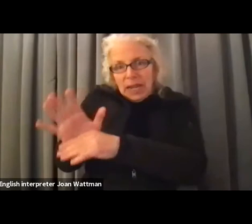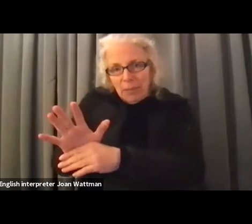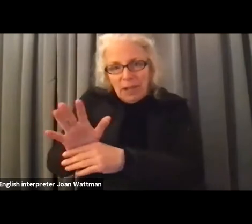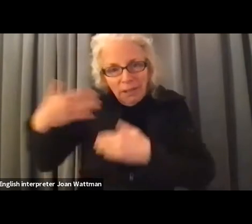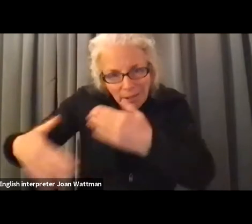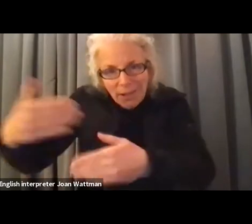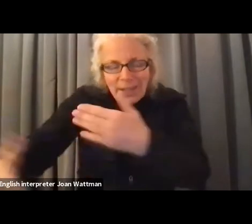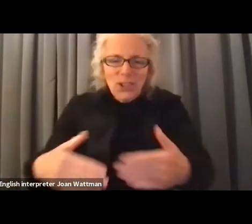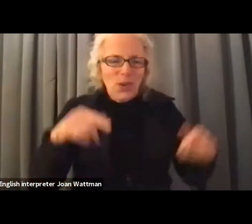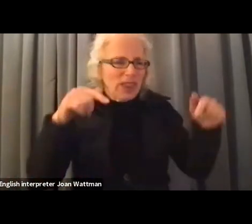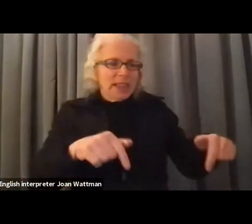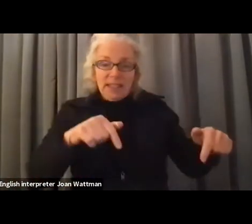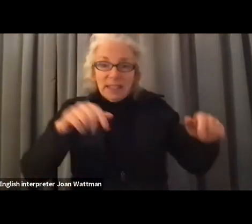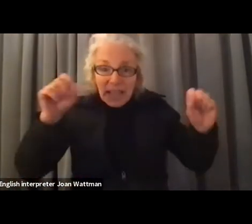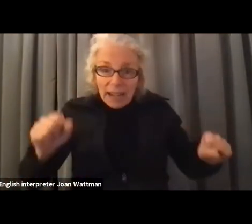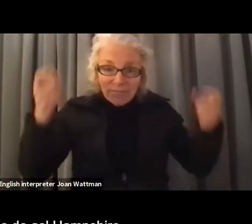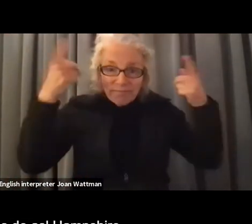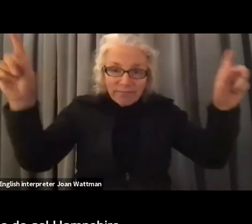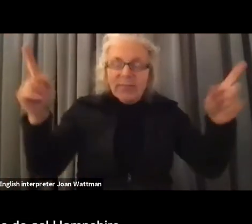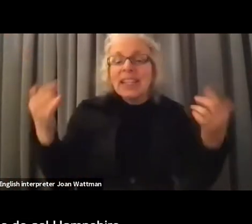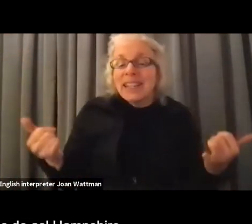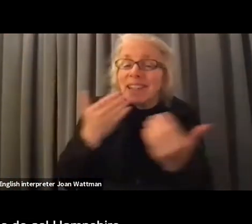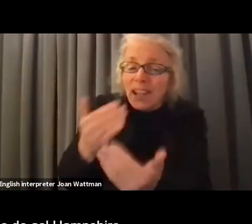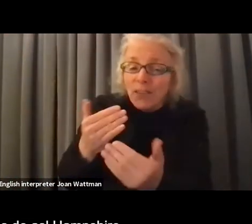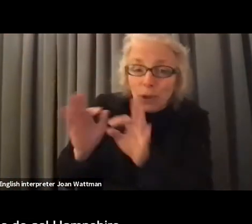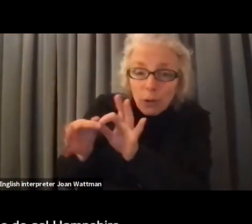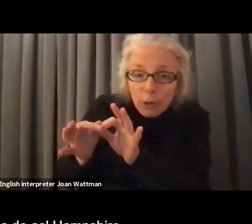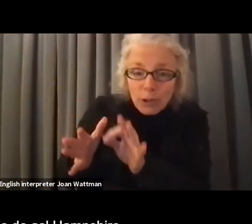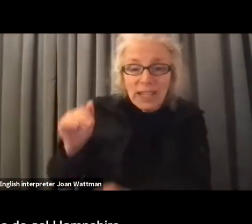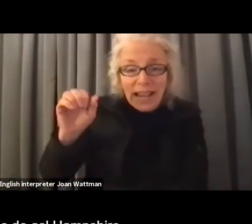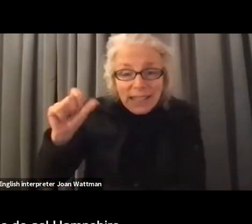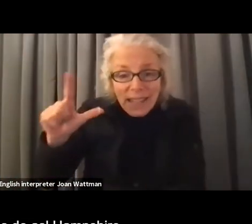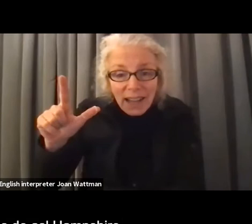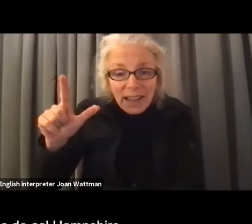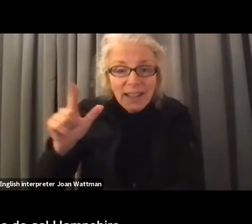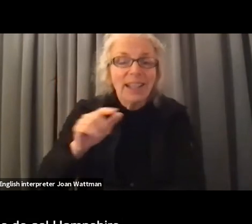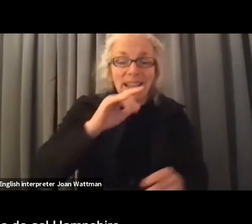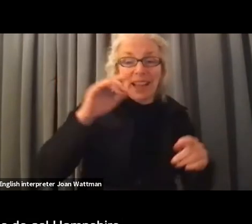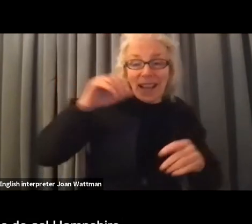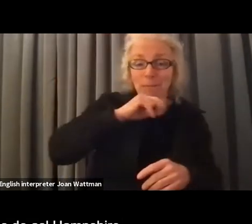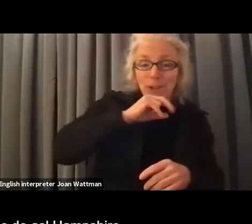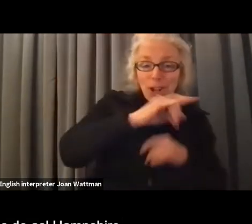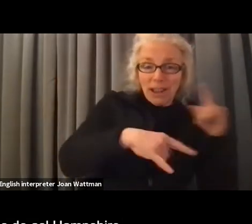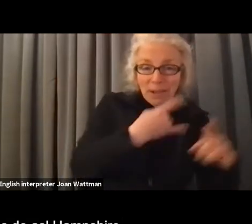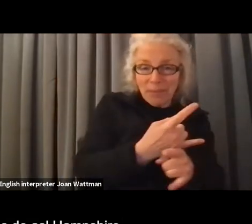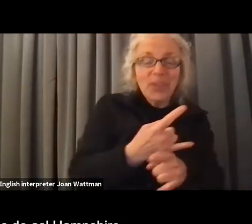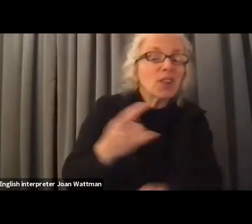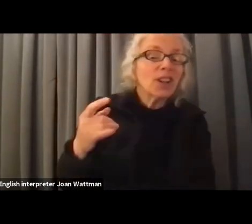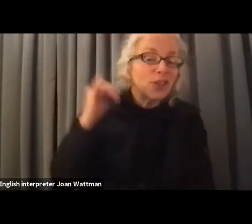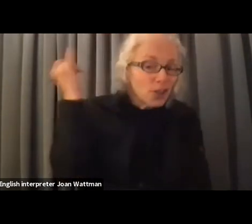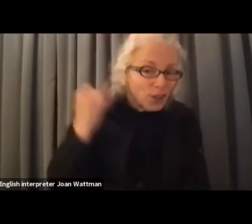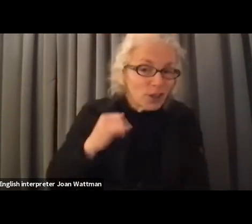pandemic. Thanks to our interpreters, for ASL, Hampshire alums Joan Watman and Margaret